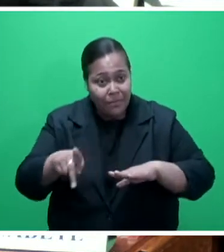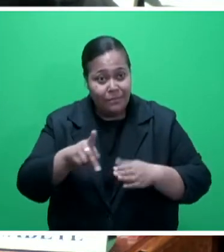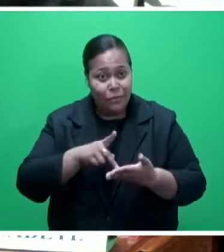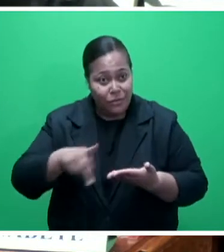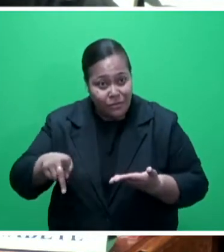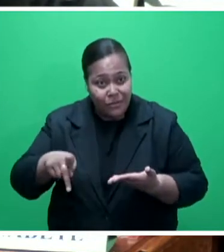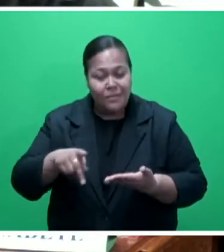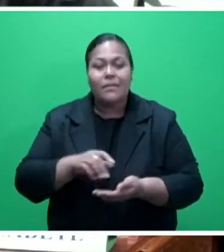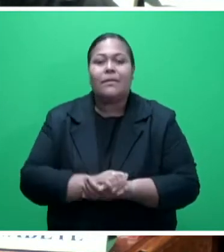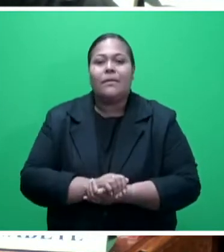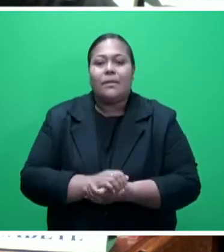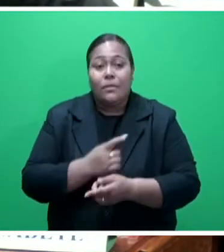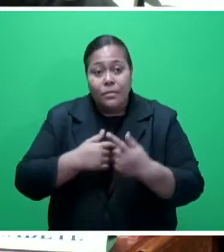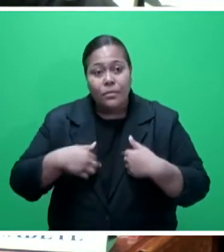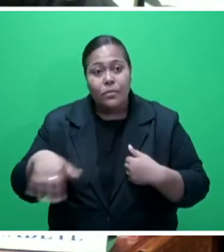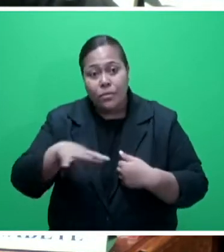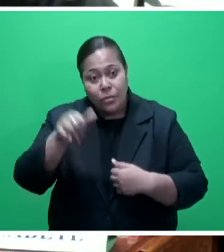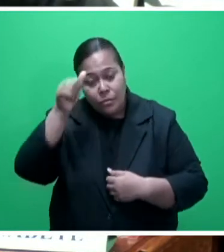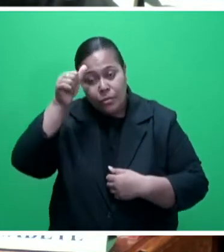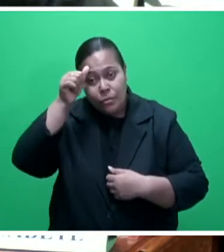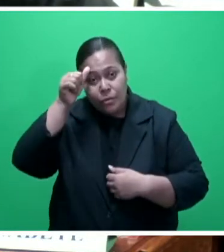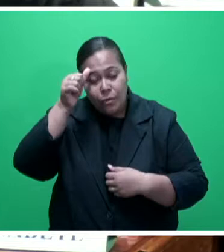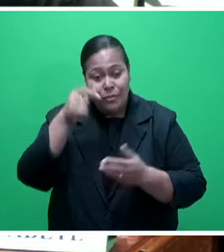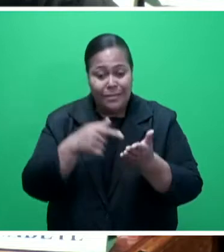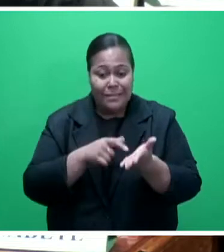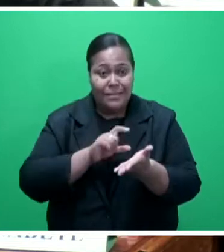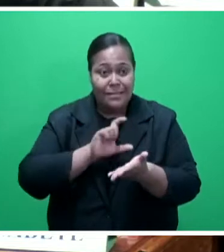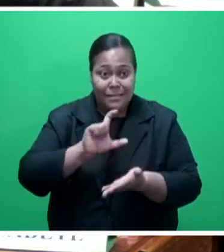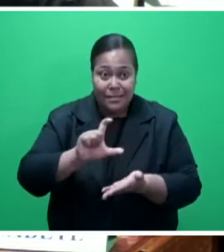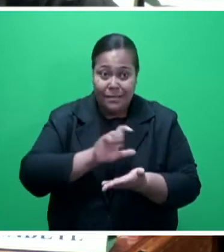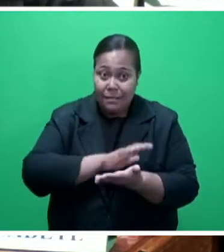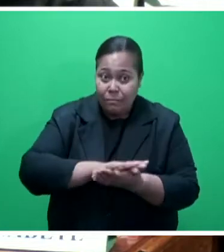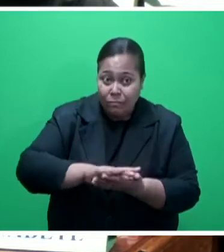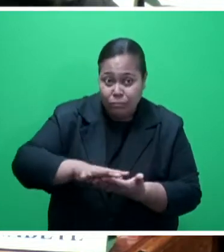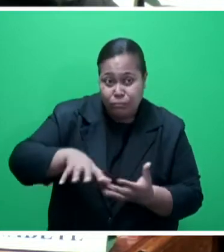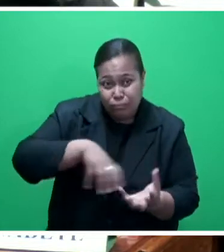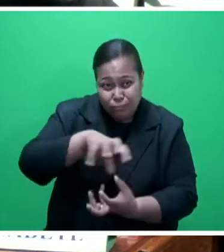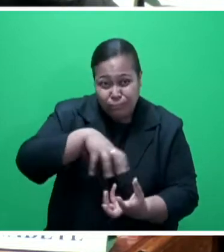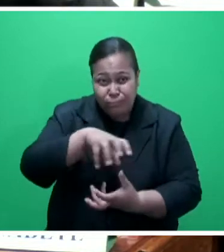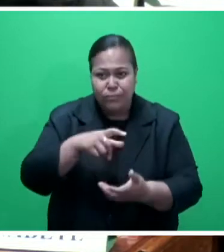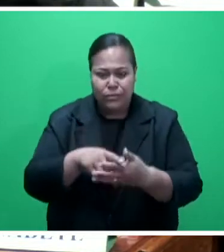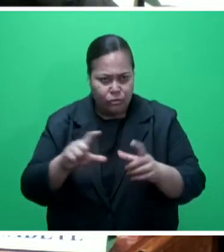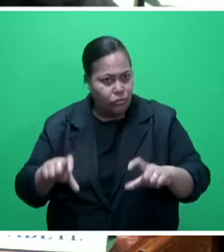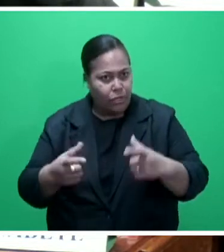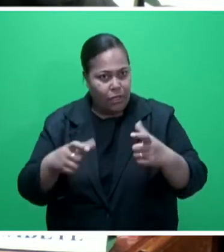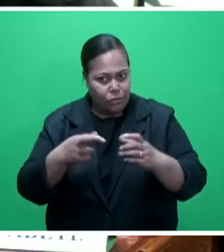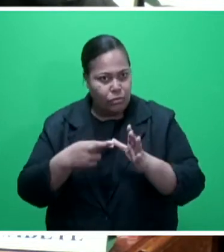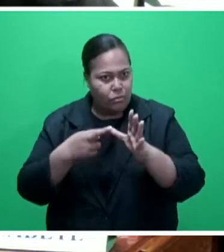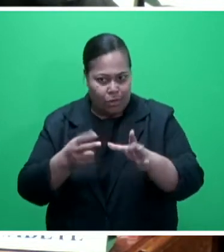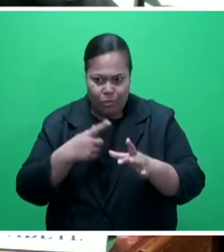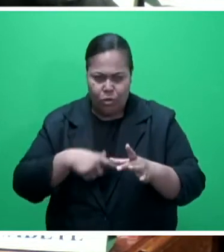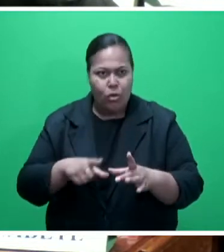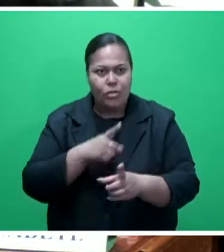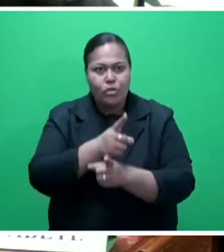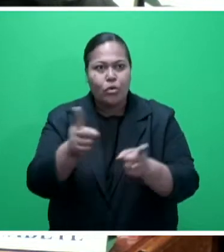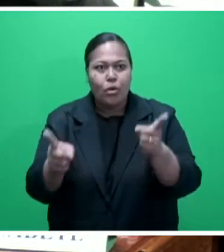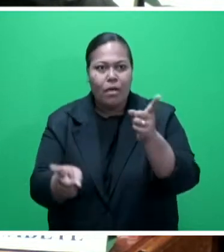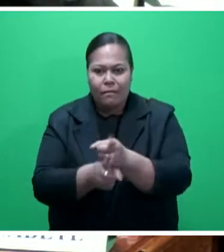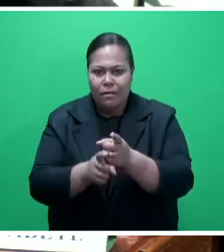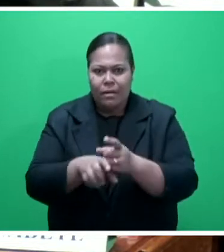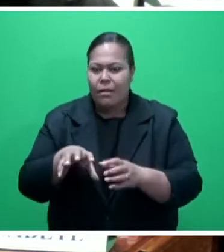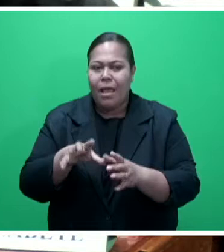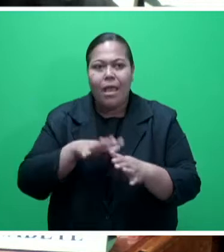that the response to TC Harold has been greatly challenging due to the wide geographical spread of the